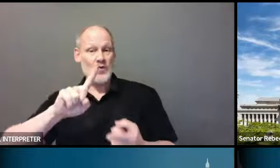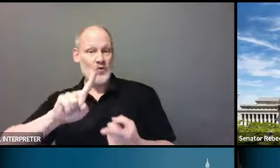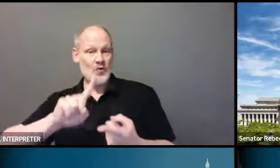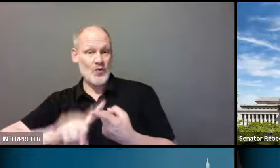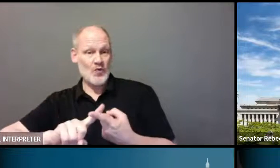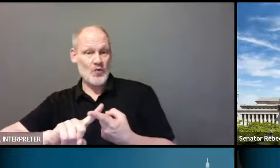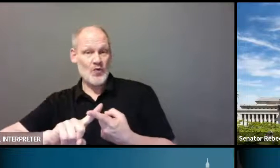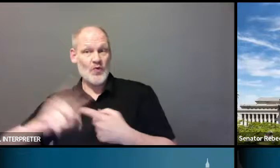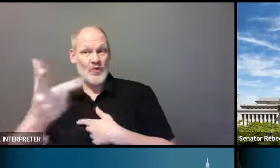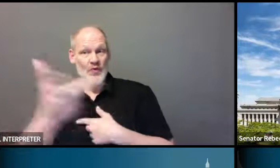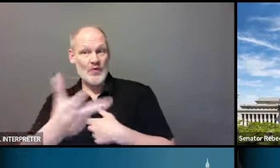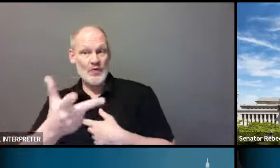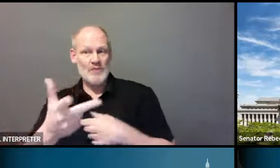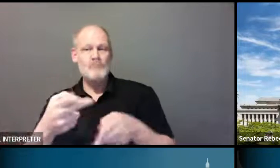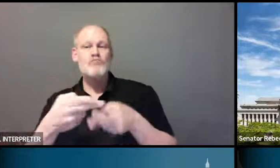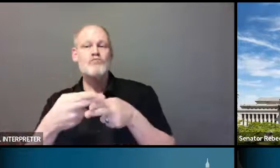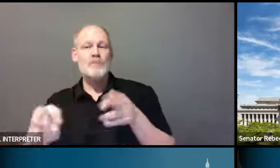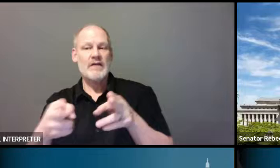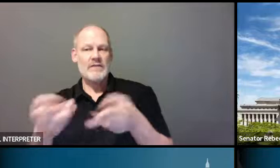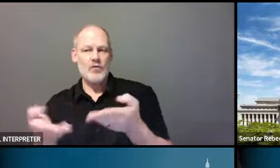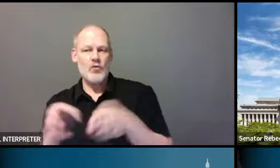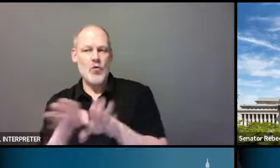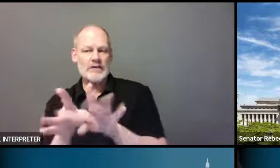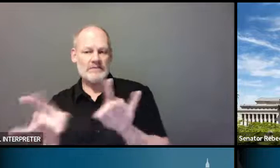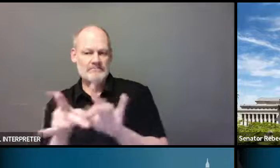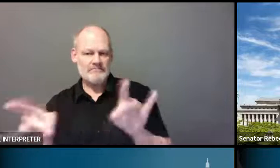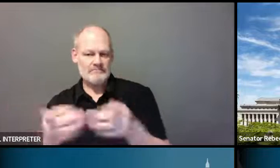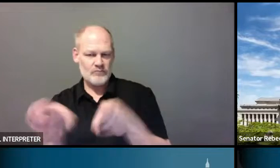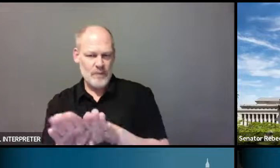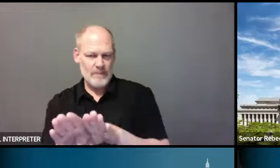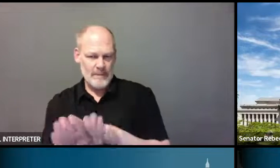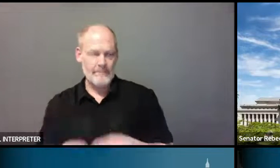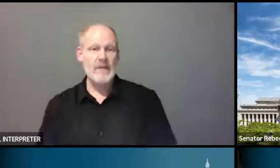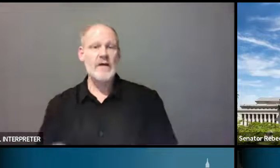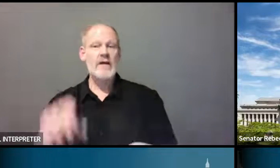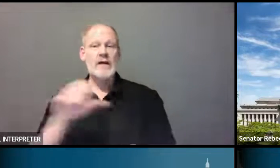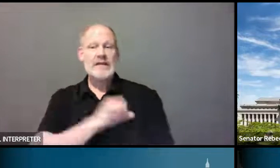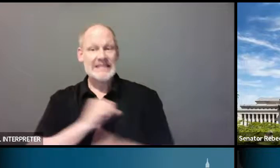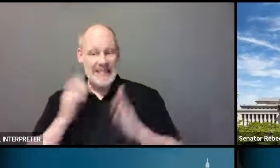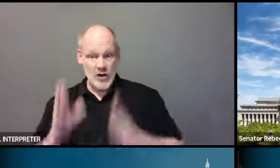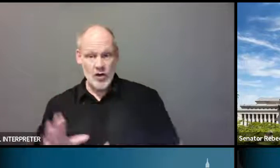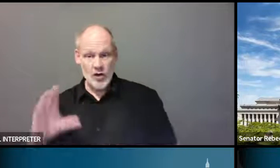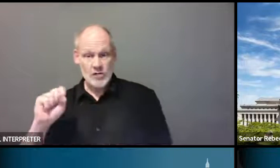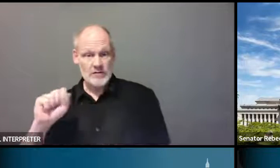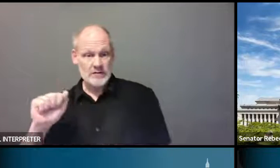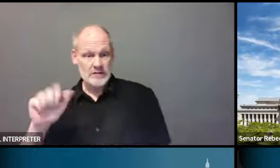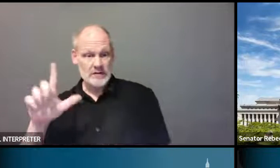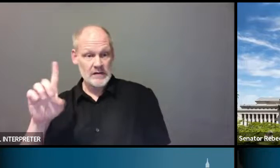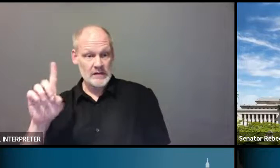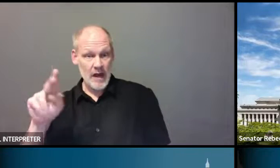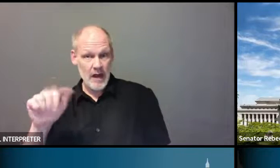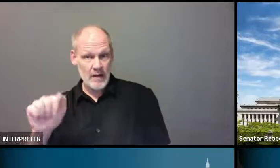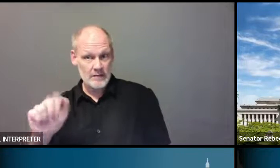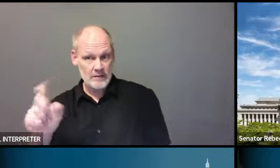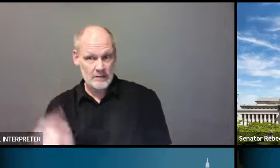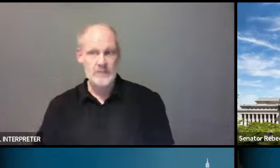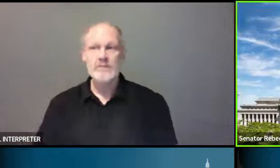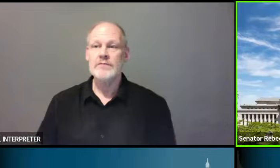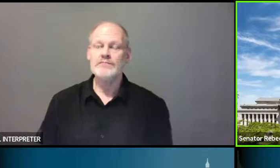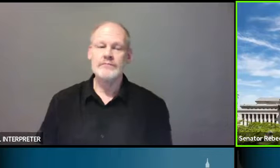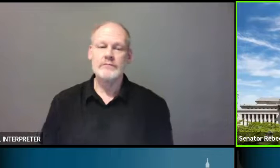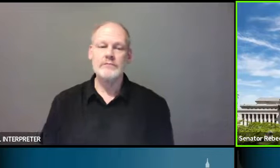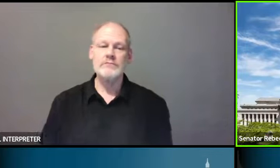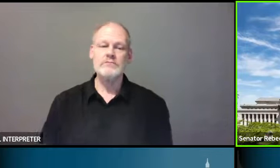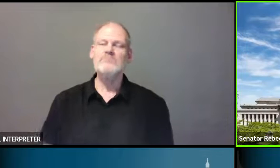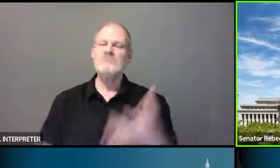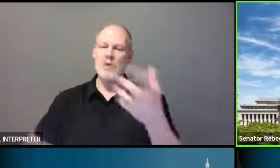some really brief closing remarks to wrap up our night. So Senator Saldaña, can you kick us off with those, please? Yes, I just